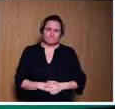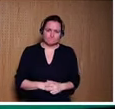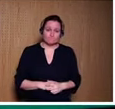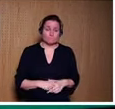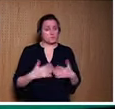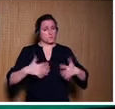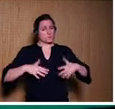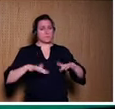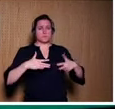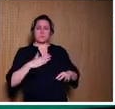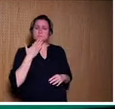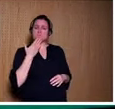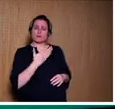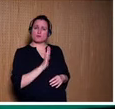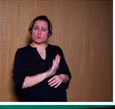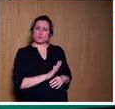it.